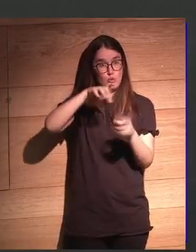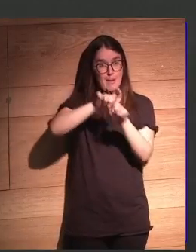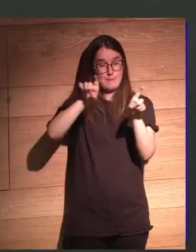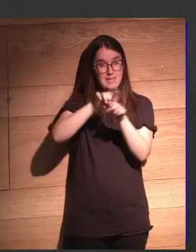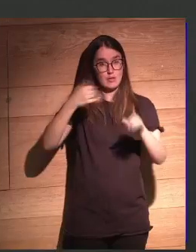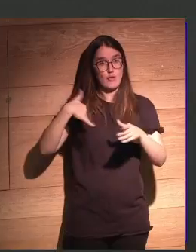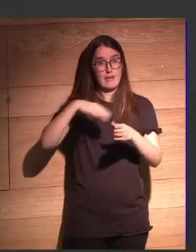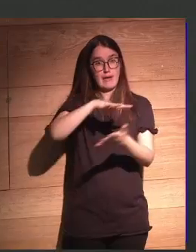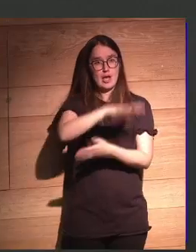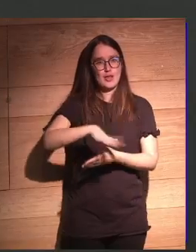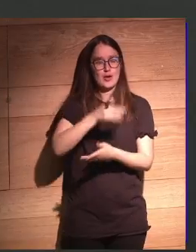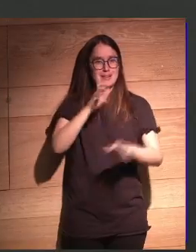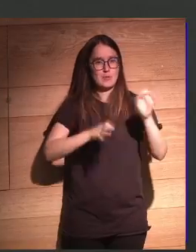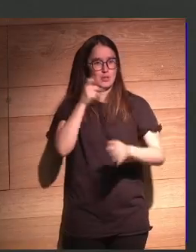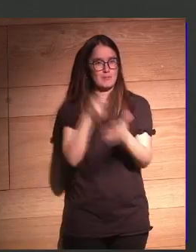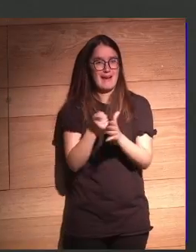have